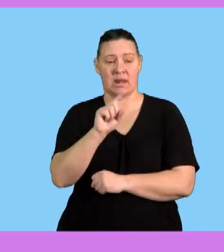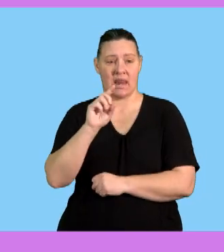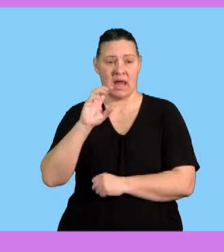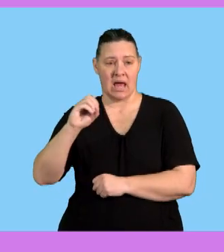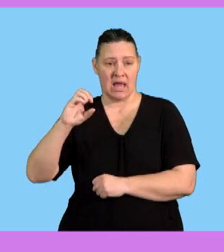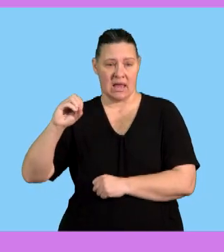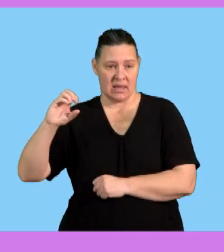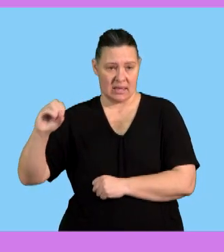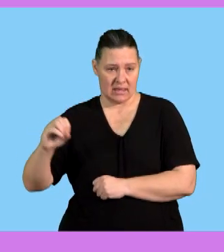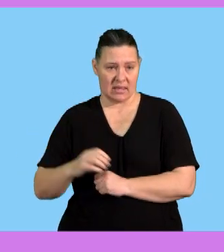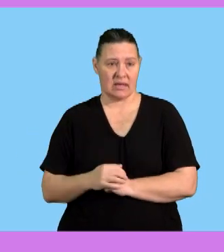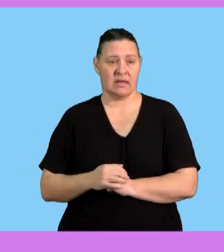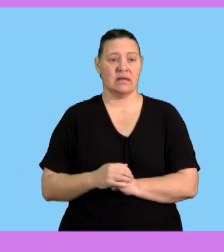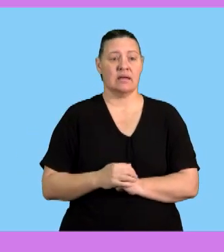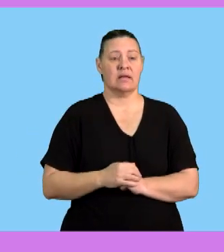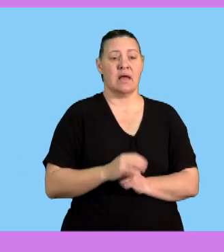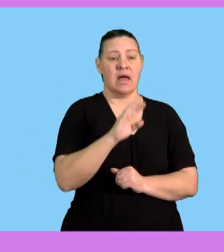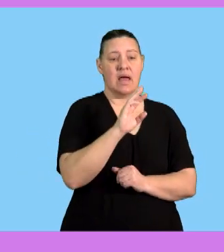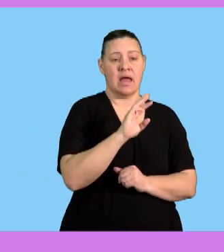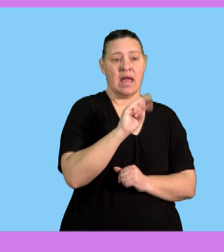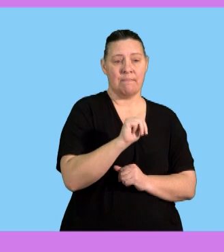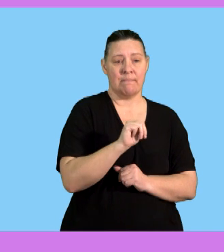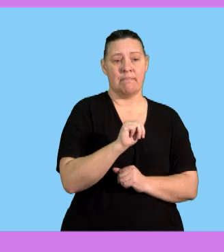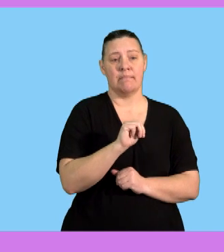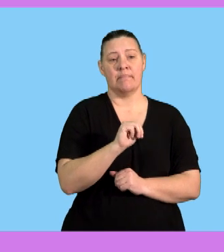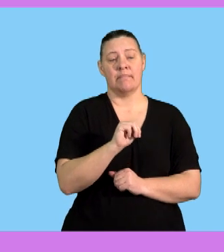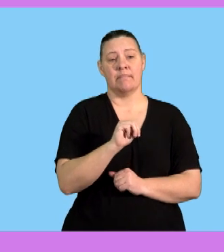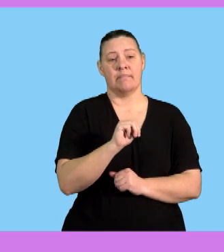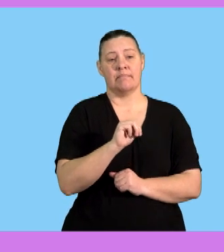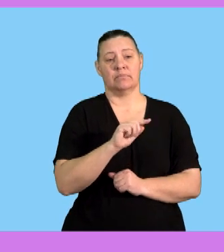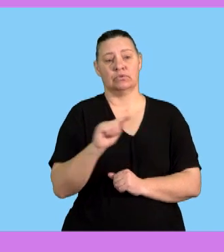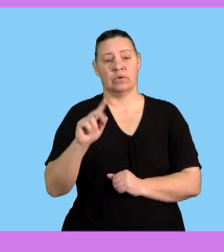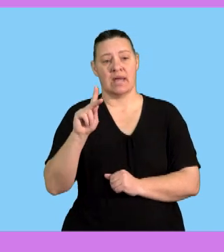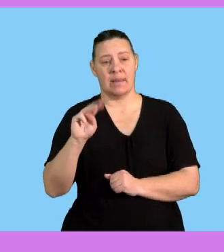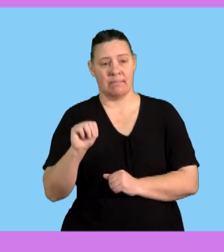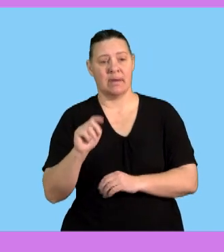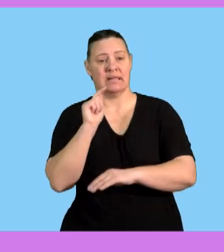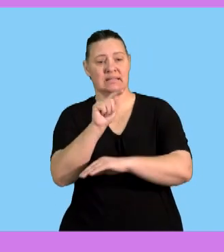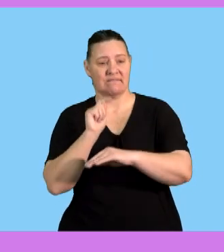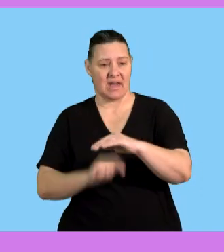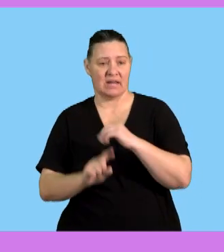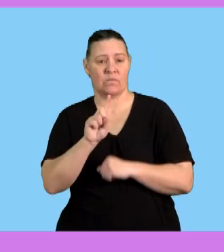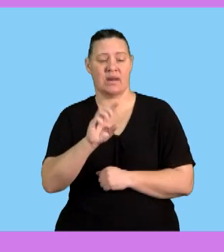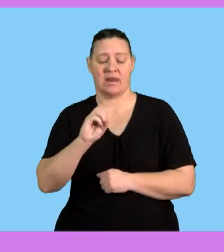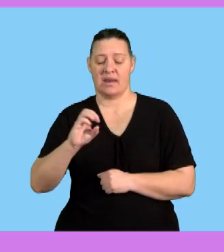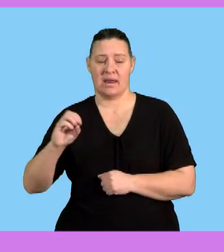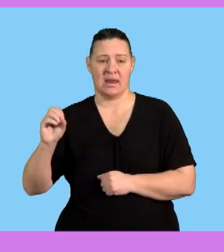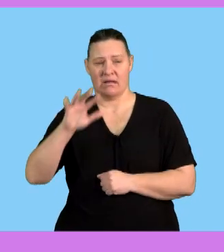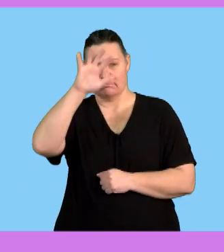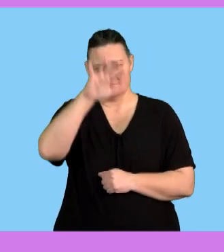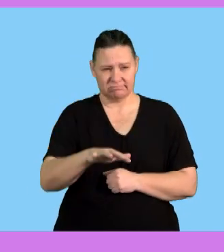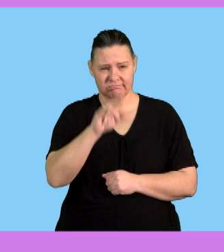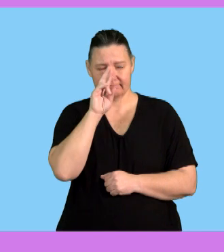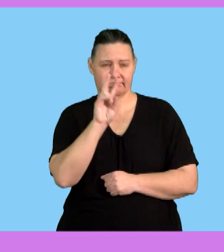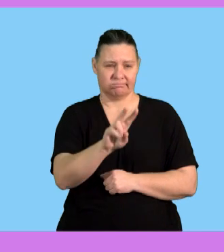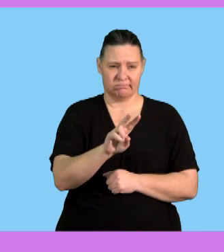by 1,000, and the last one, it says from meters to kilometers, you divide by 1,000. So you can go through this